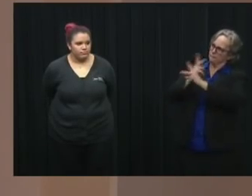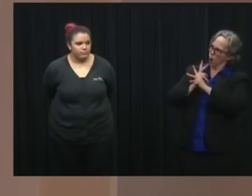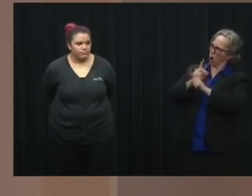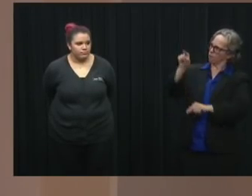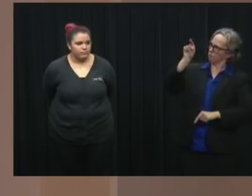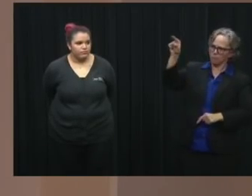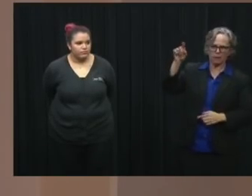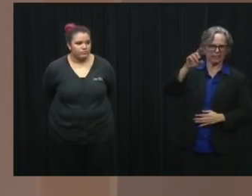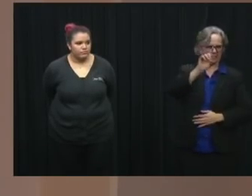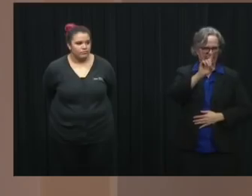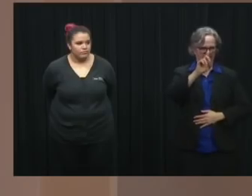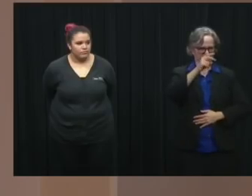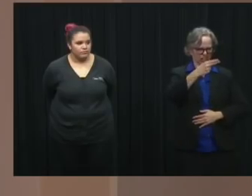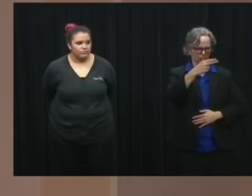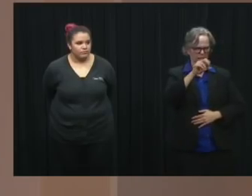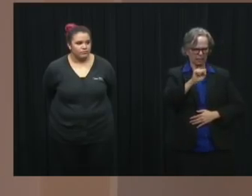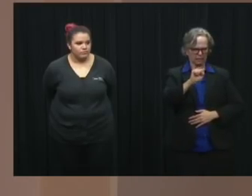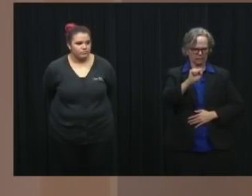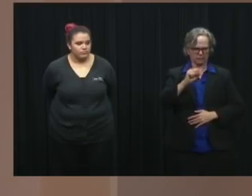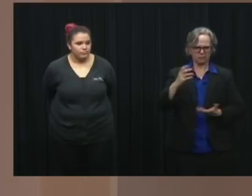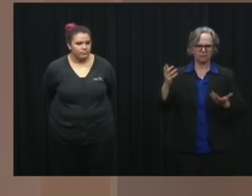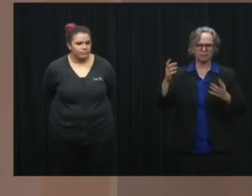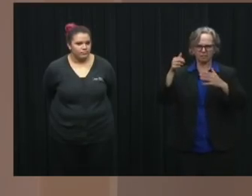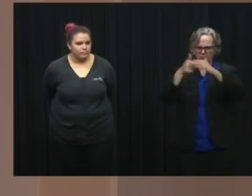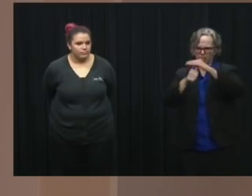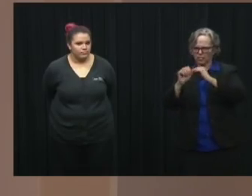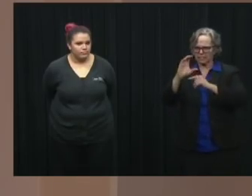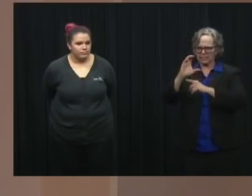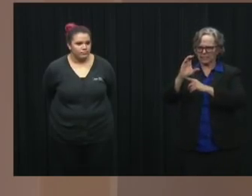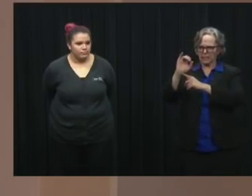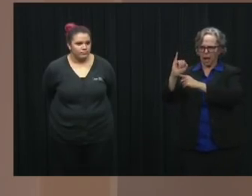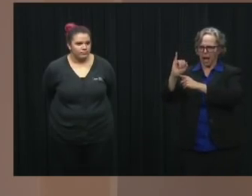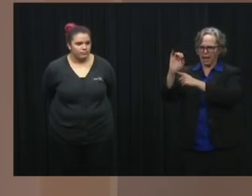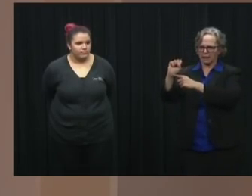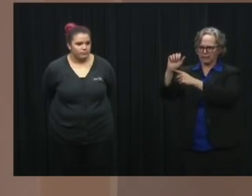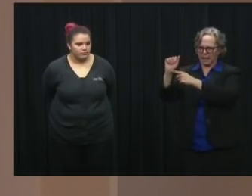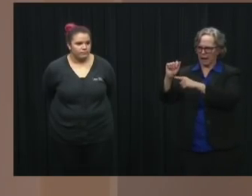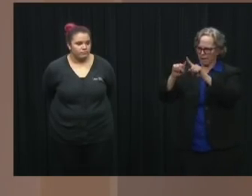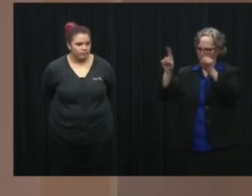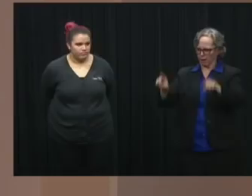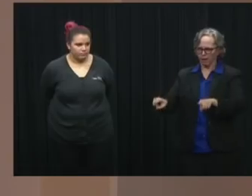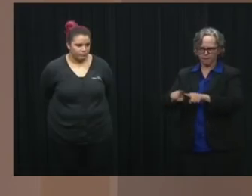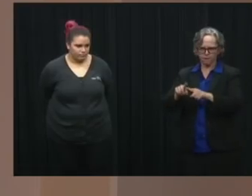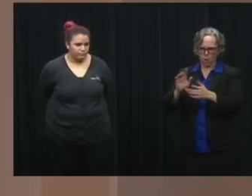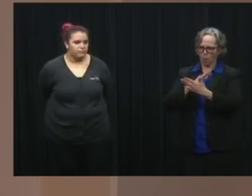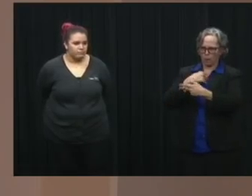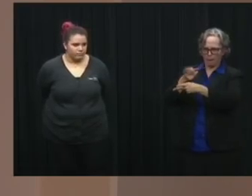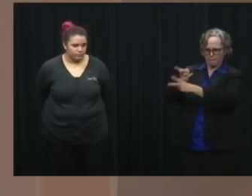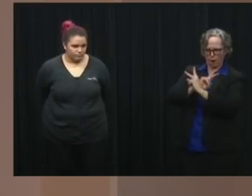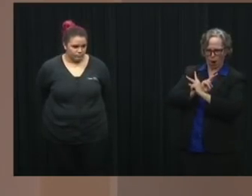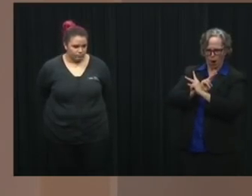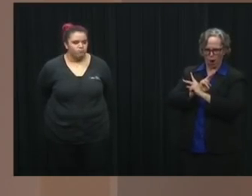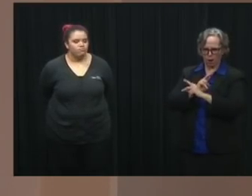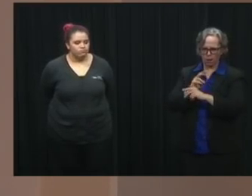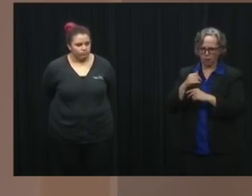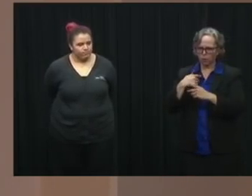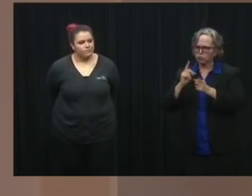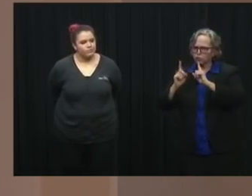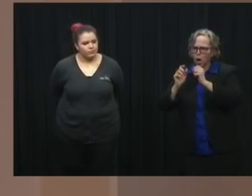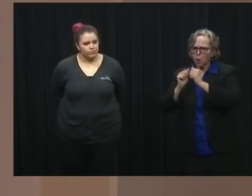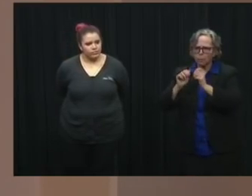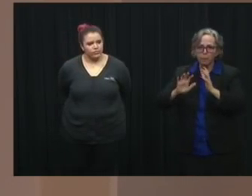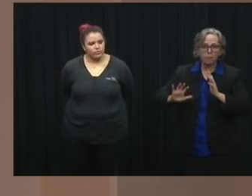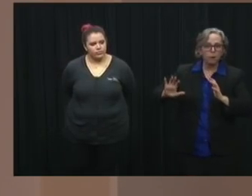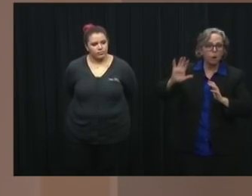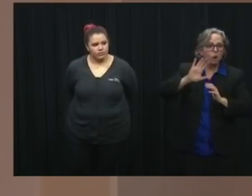CISA form as guidance. We talk with the Ohio business community across the board, from large to small